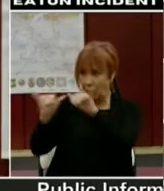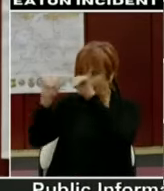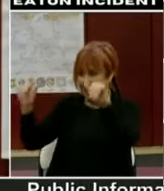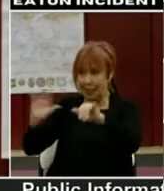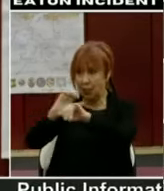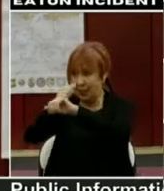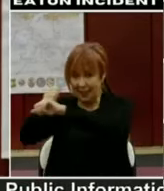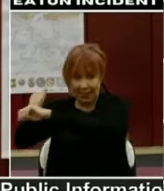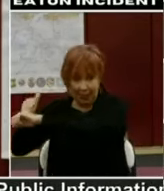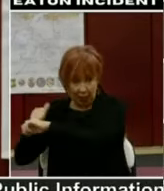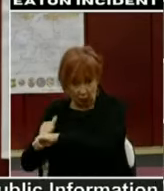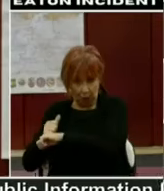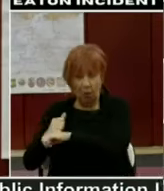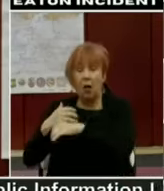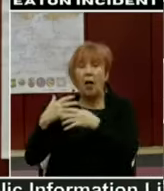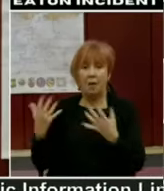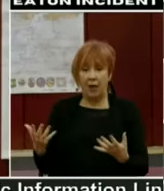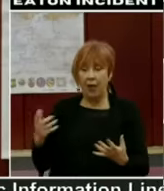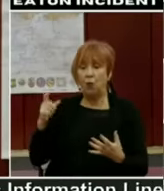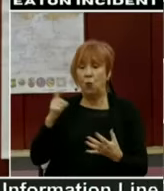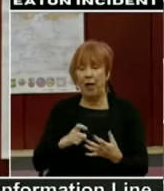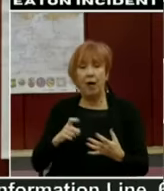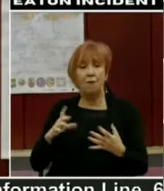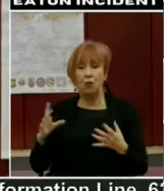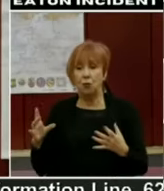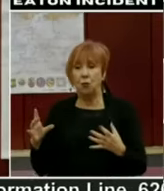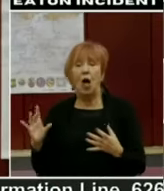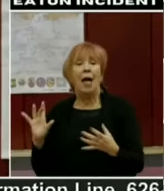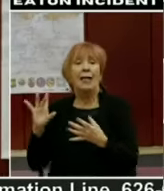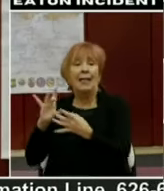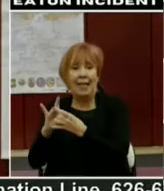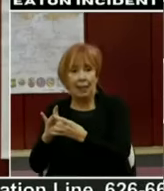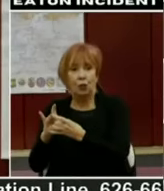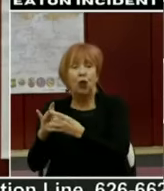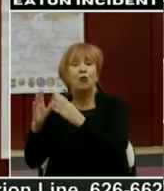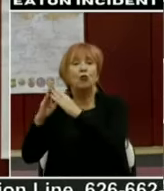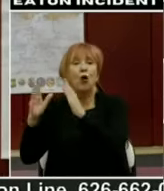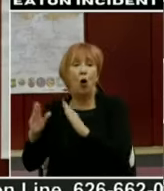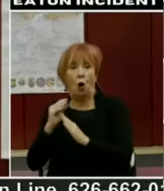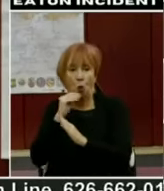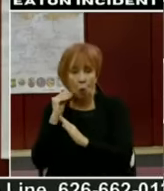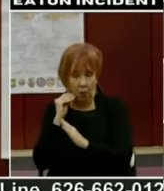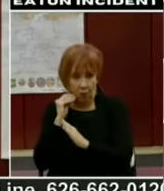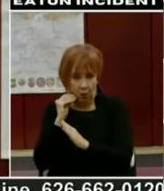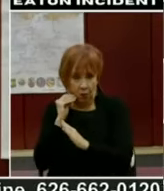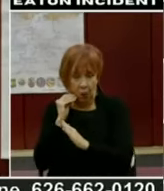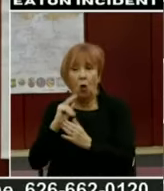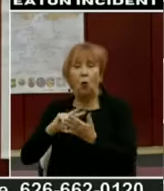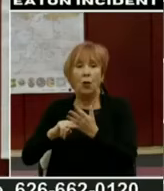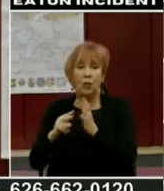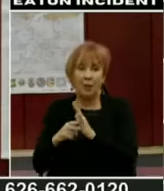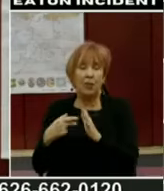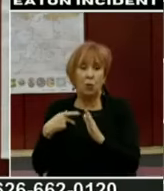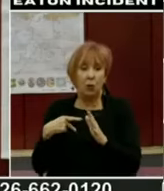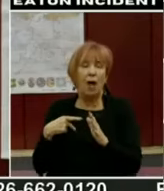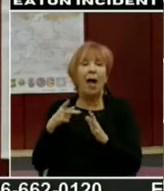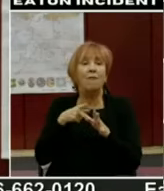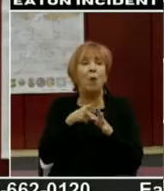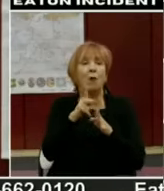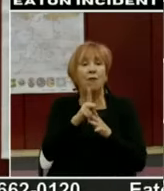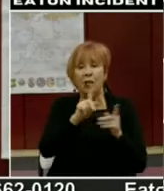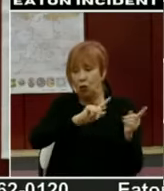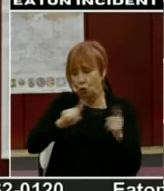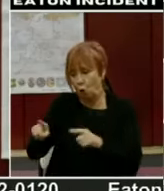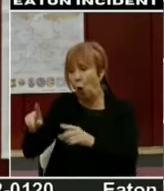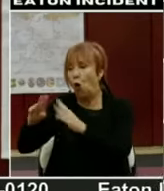home. So it will require to have someone there. We go into a home to do safety checks, to